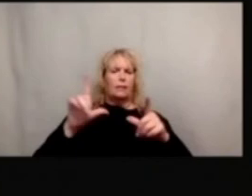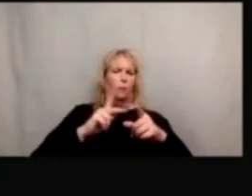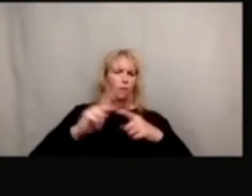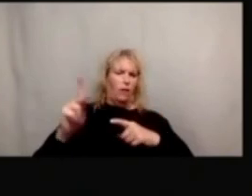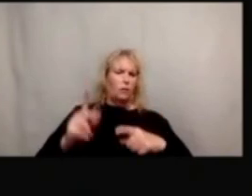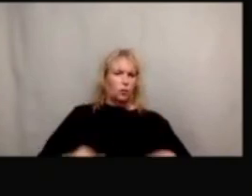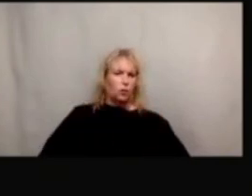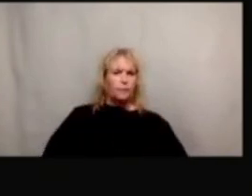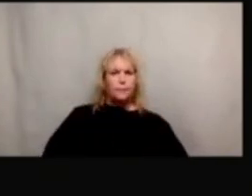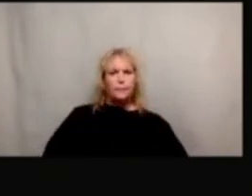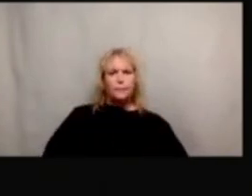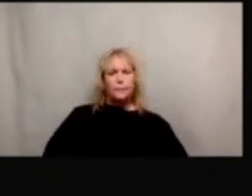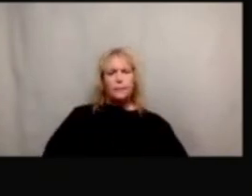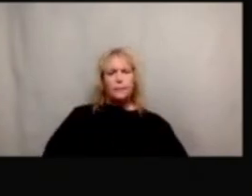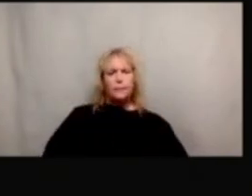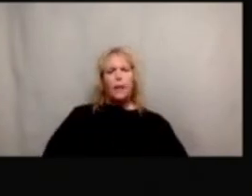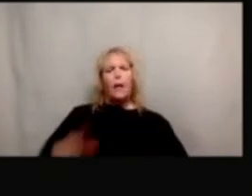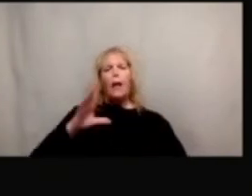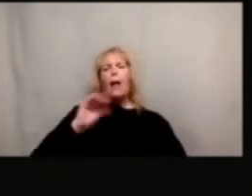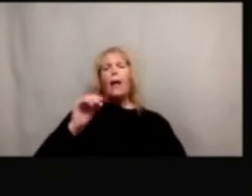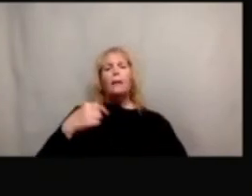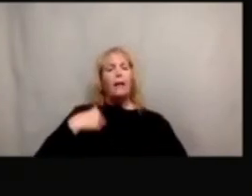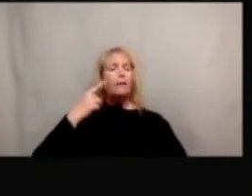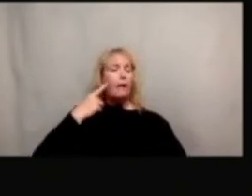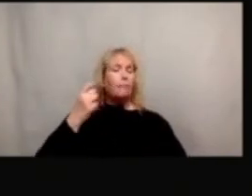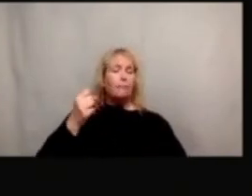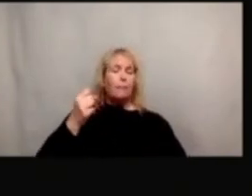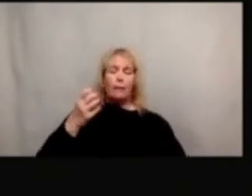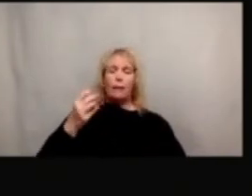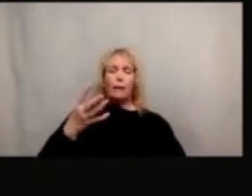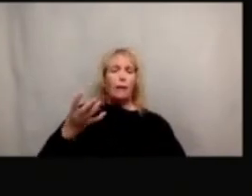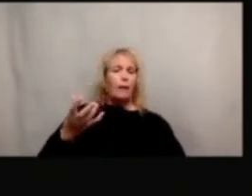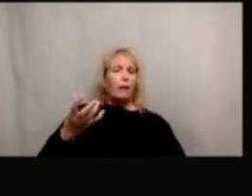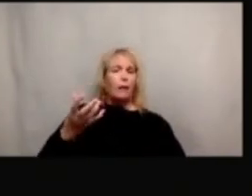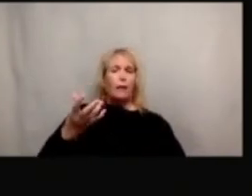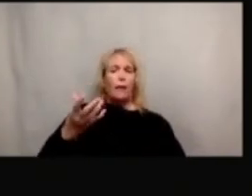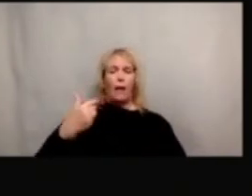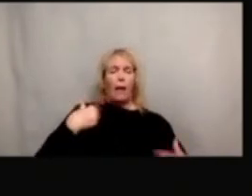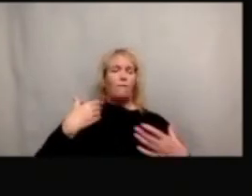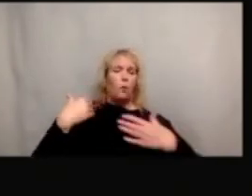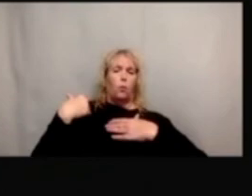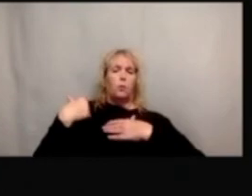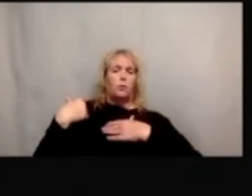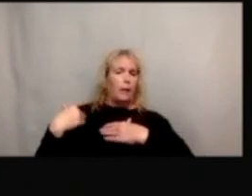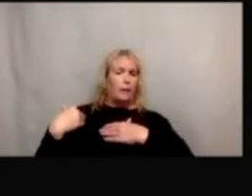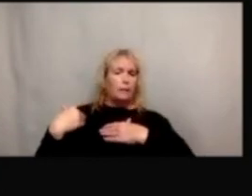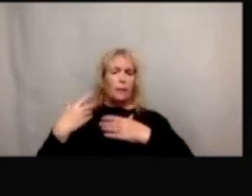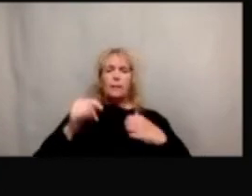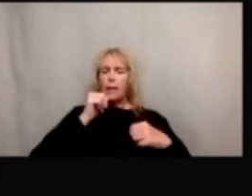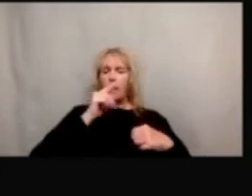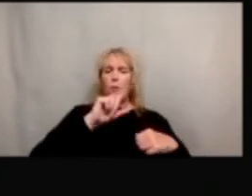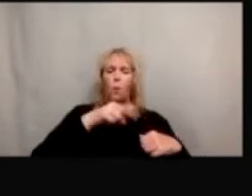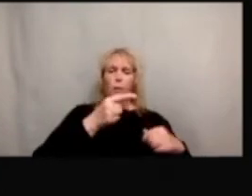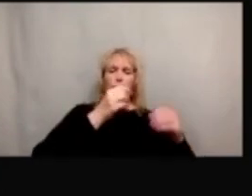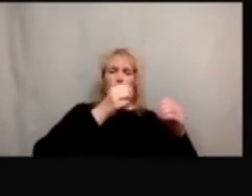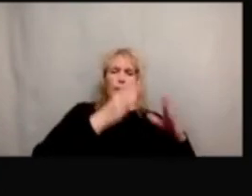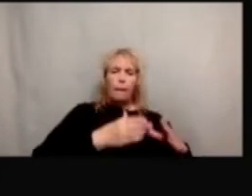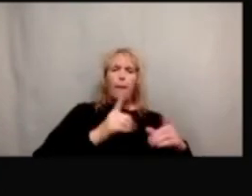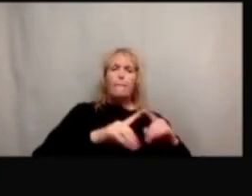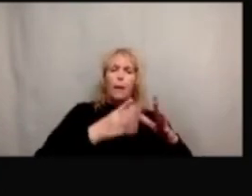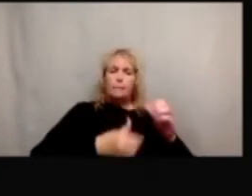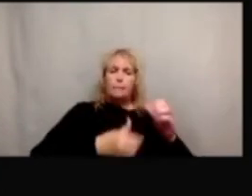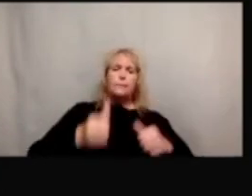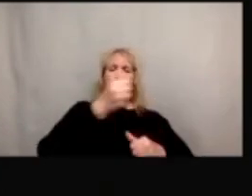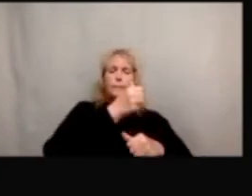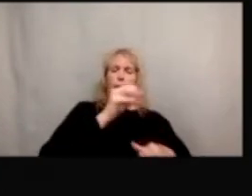center? Then I think, there's also a responsibility not solely from teachers, but administrators to